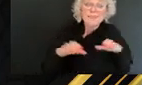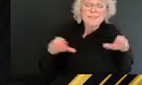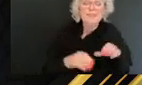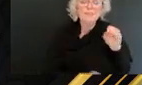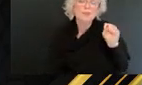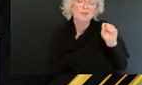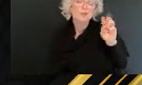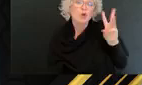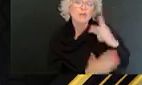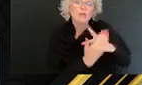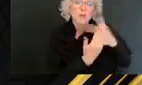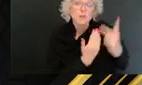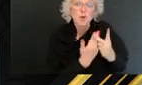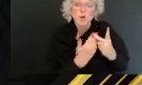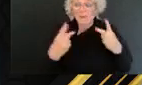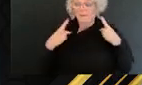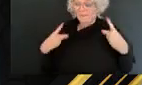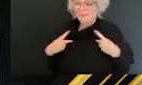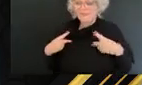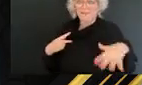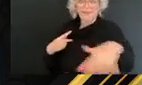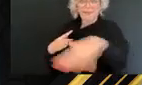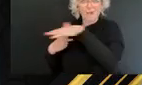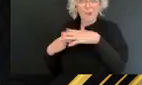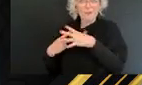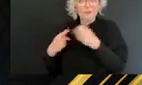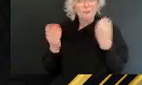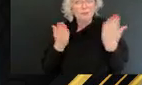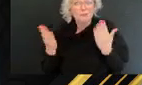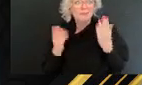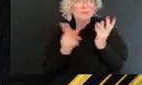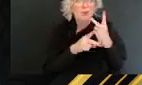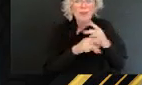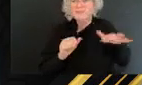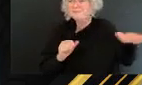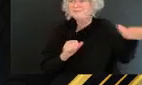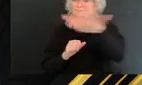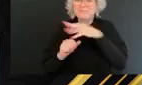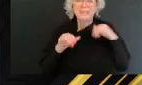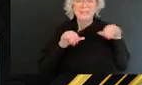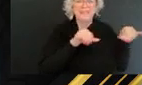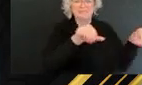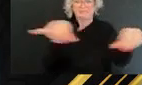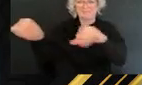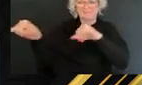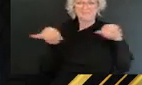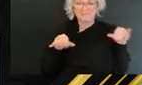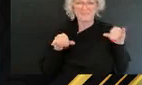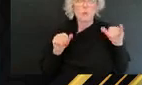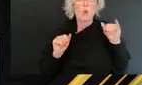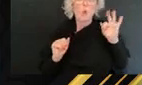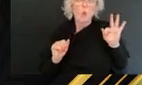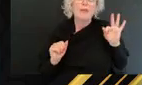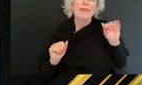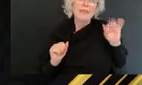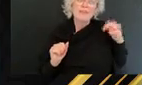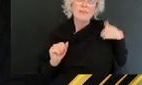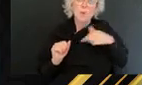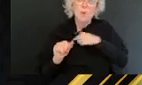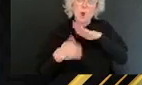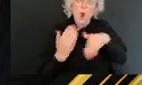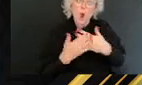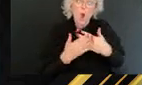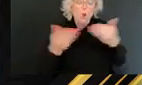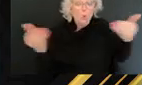software programs, physical environments, services and products, and more. We all benefit when everyone is